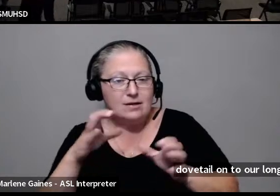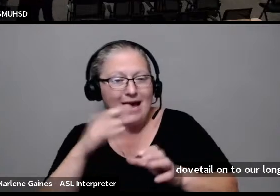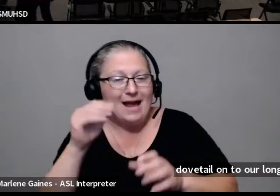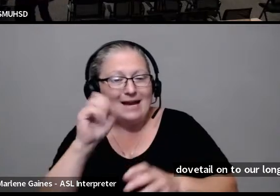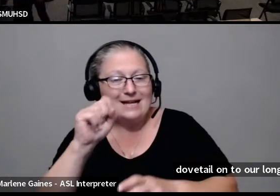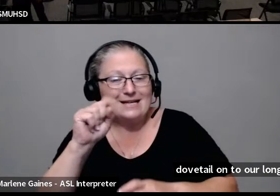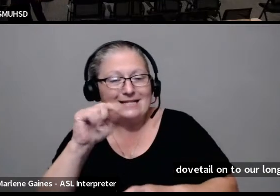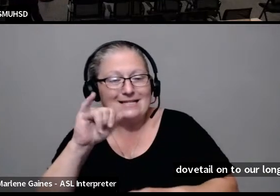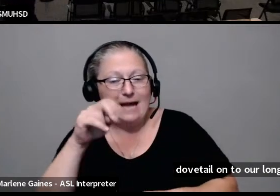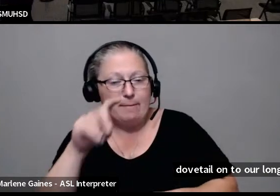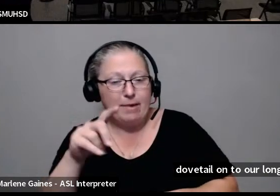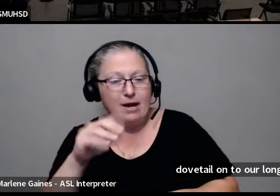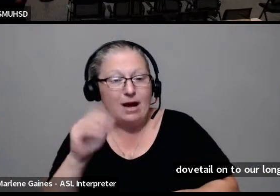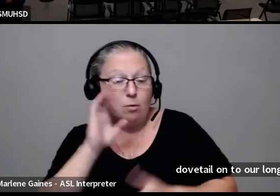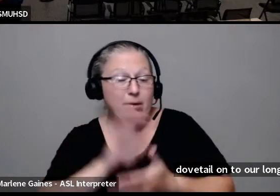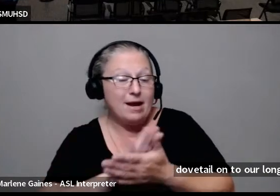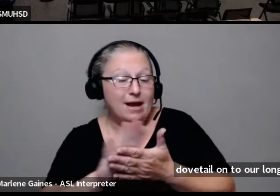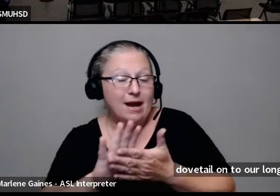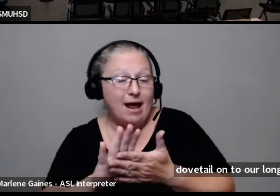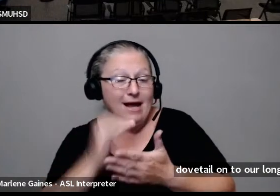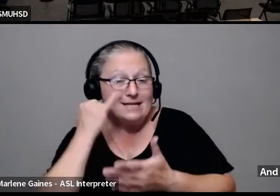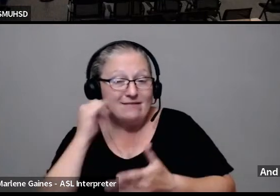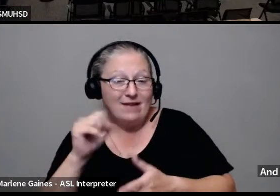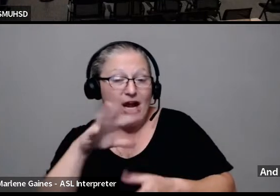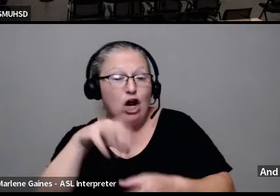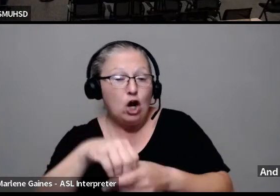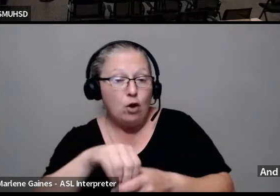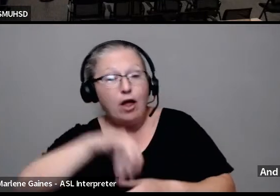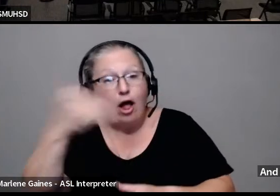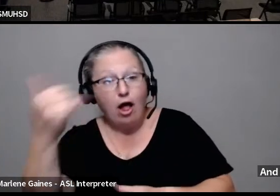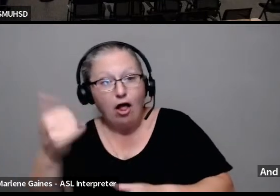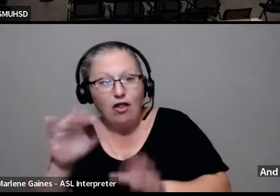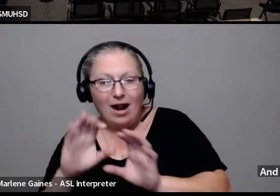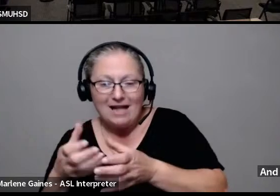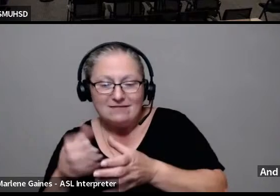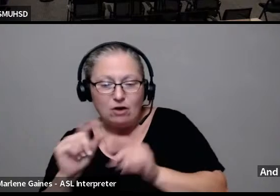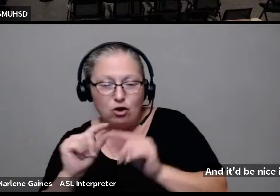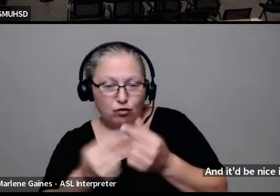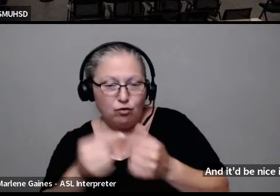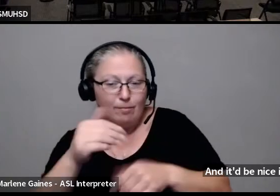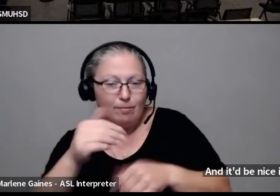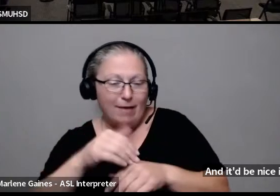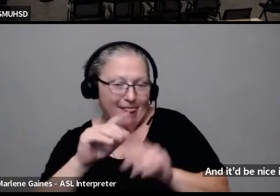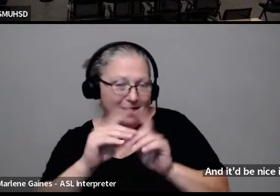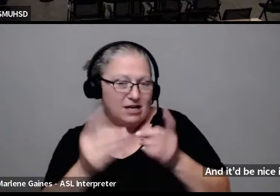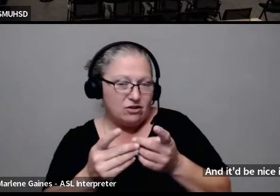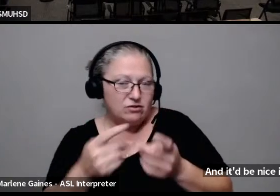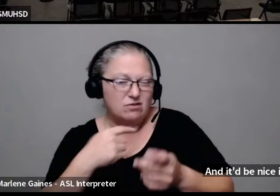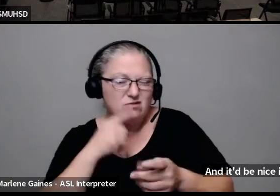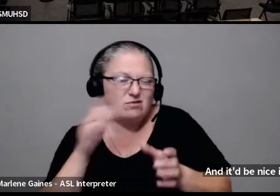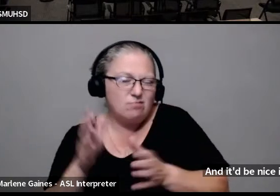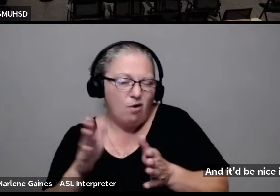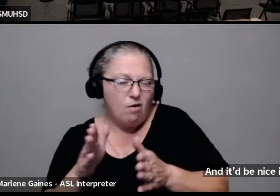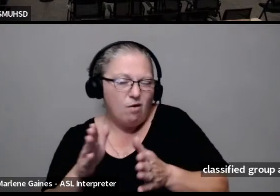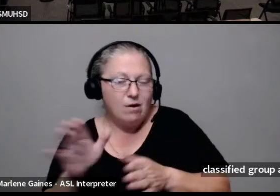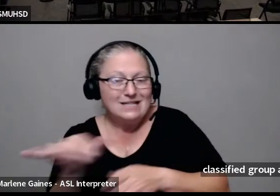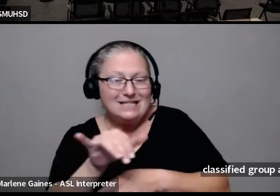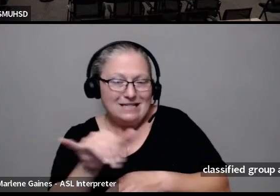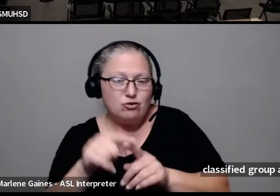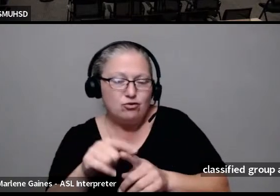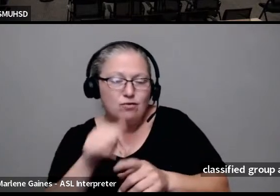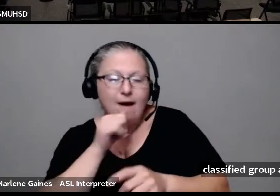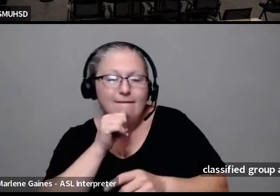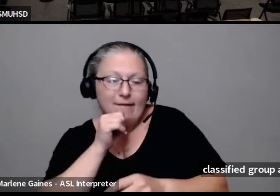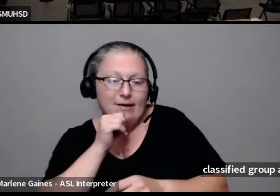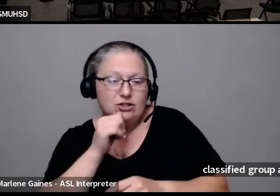stipend. And it'd be nice if we could include the other classified group at the district, which is small, similar to the confidential.